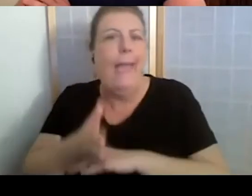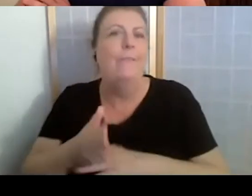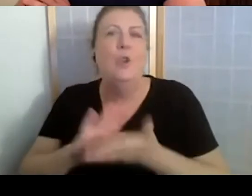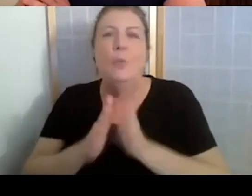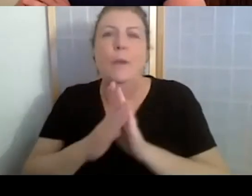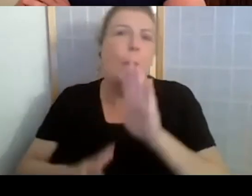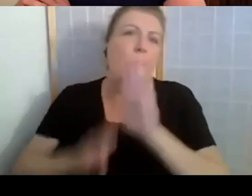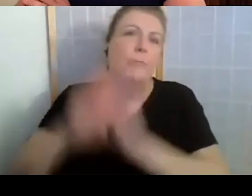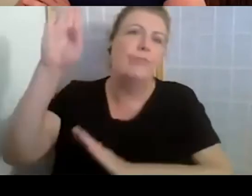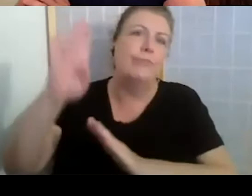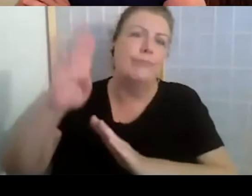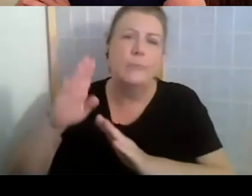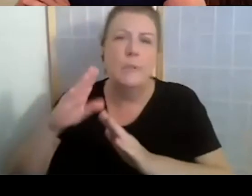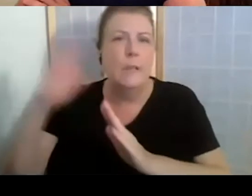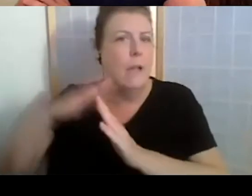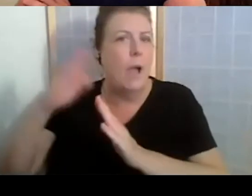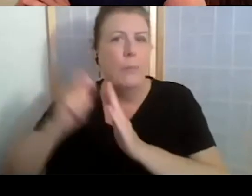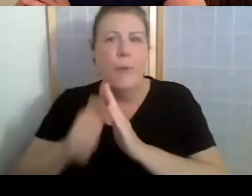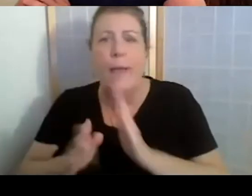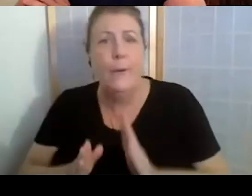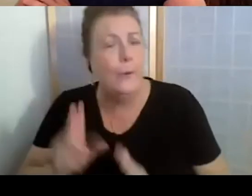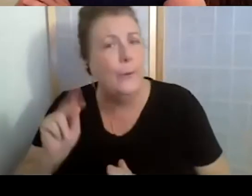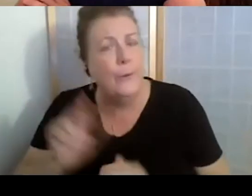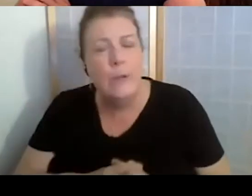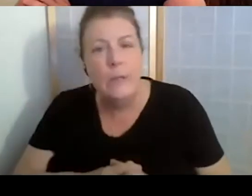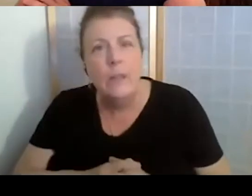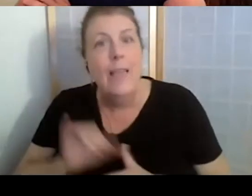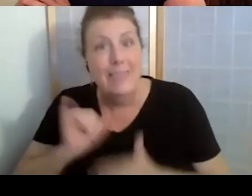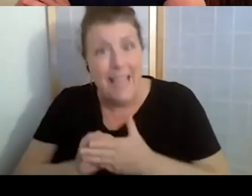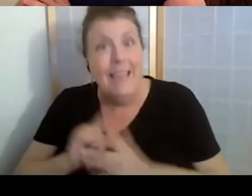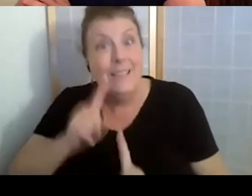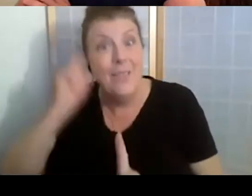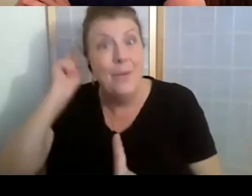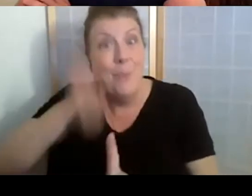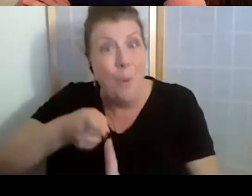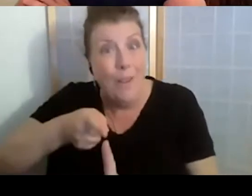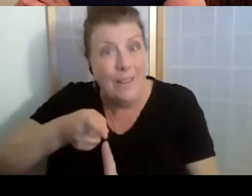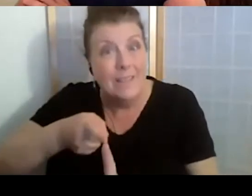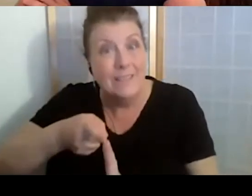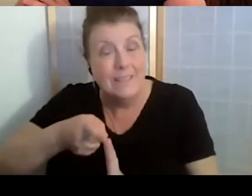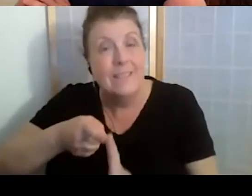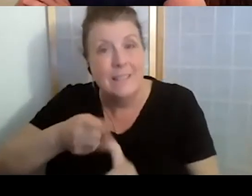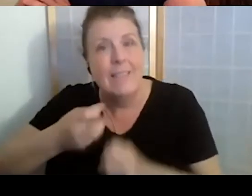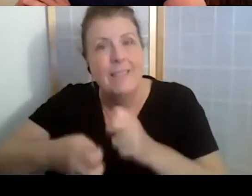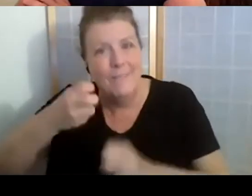final question before we go into Q&A, in just a few minutes of Q&A, thank you for your time.